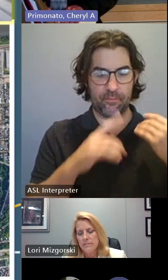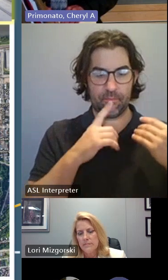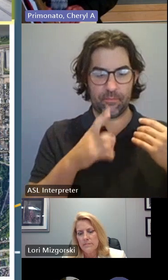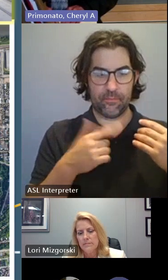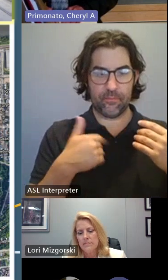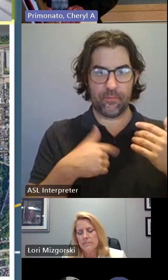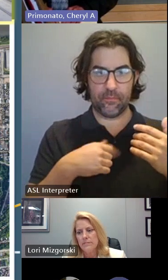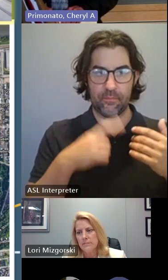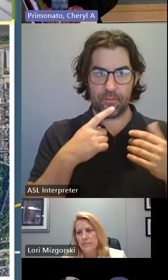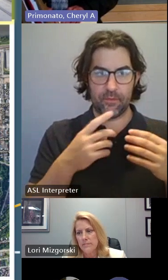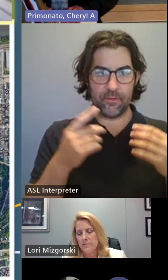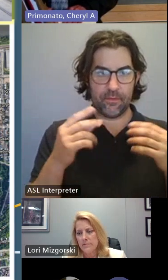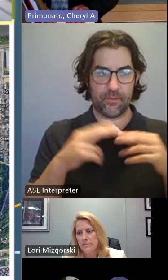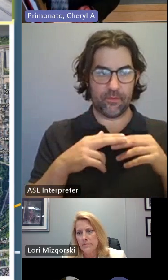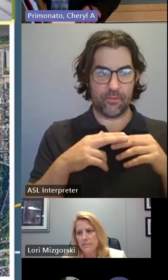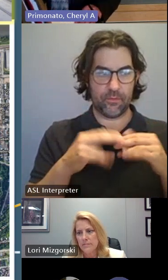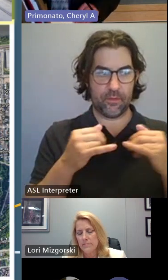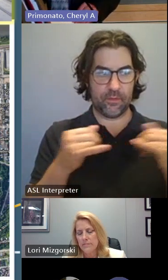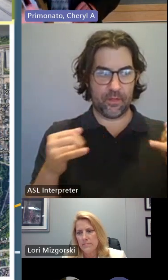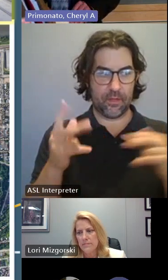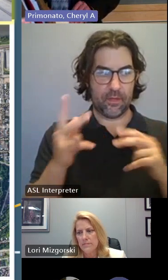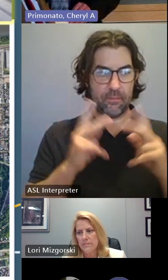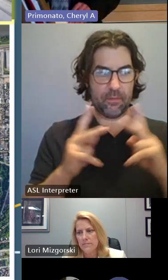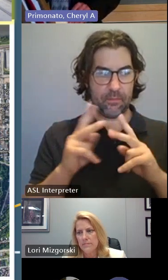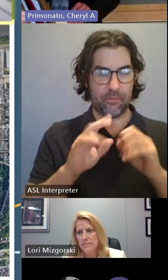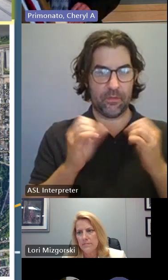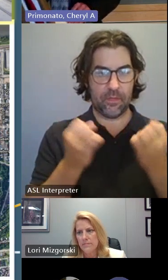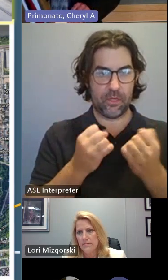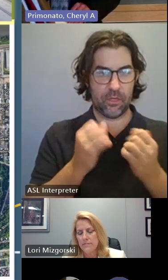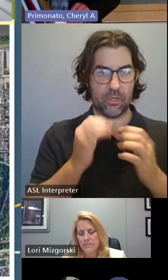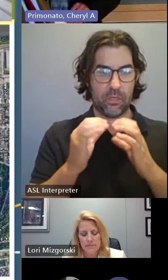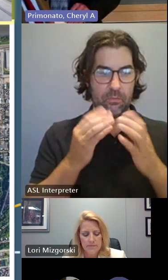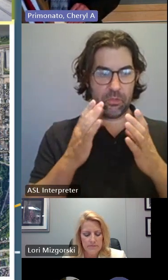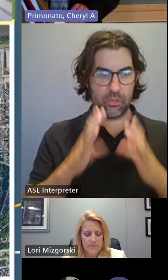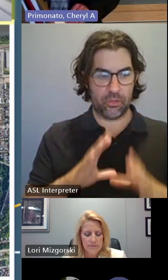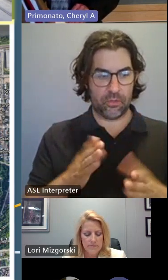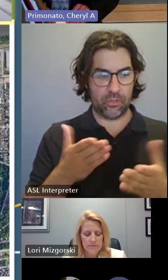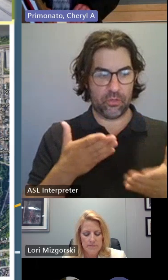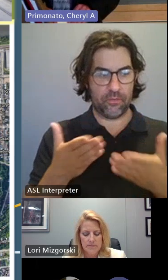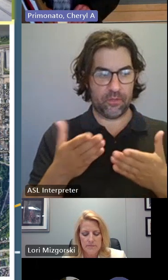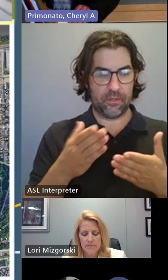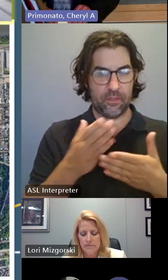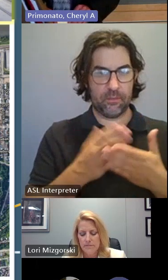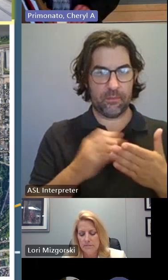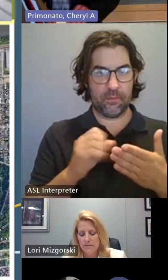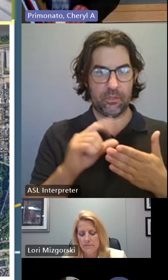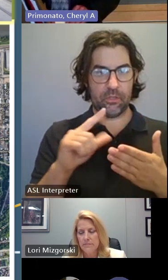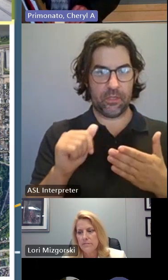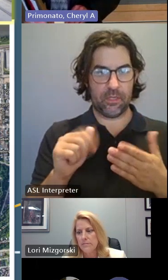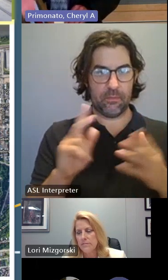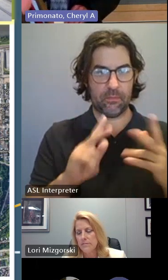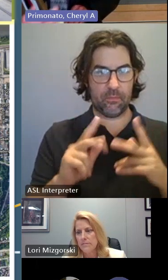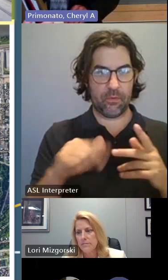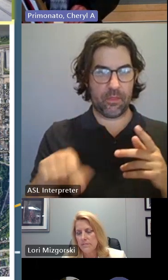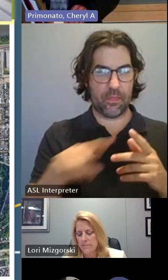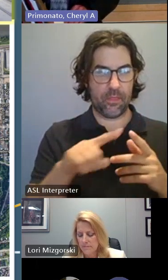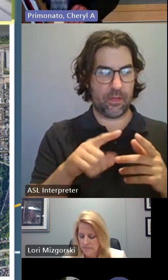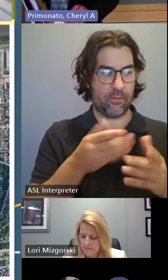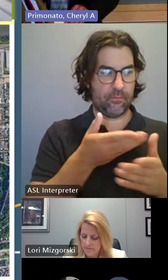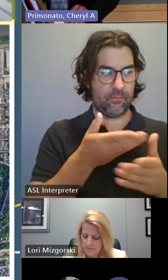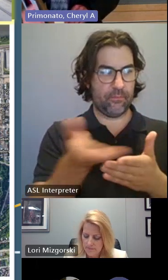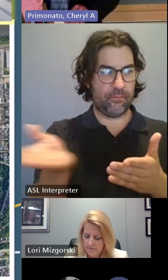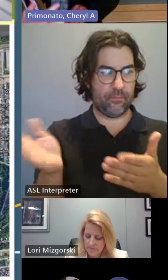blitzing the rail line with people at stations, customer service. Some of our SDA folks will be out there in person,